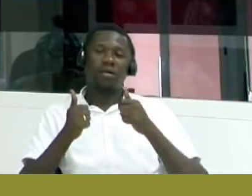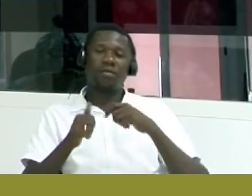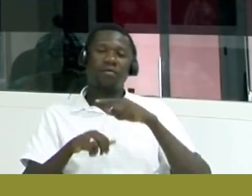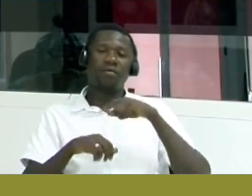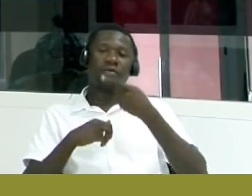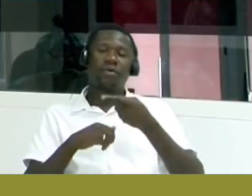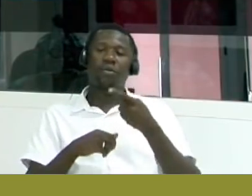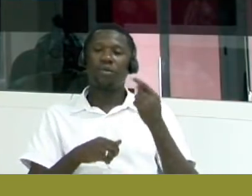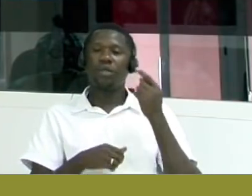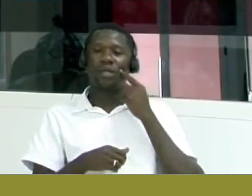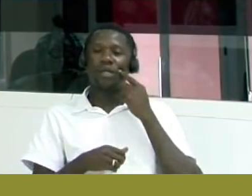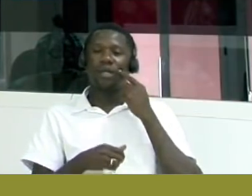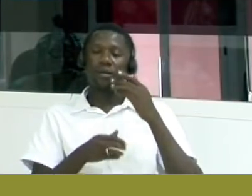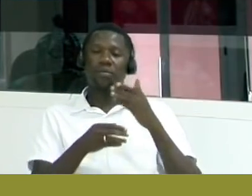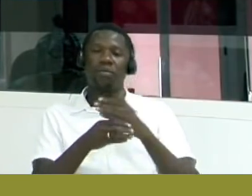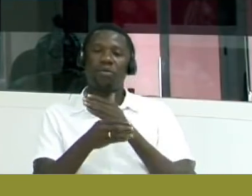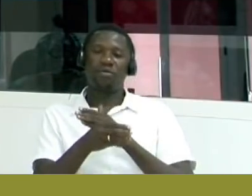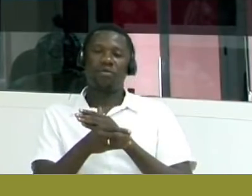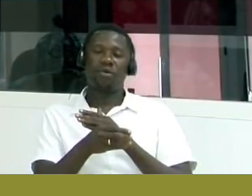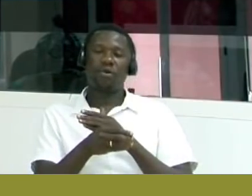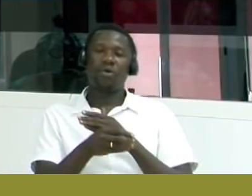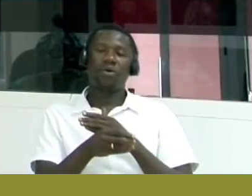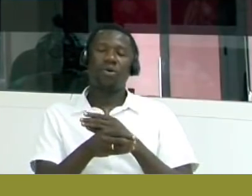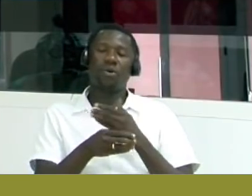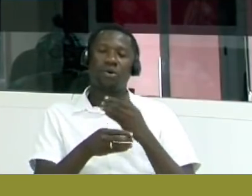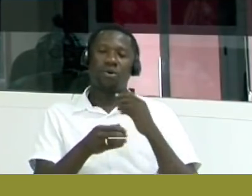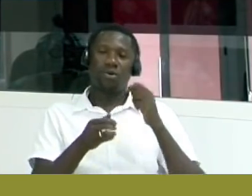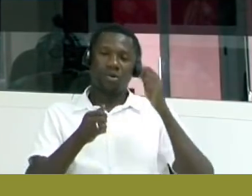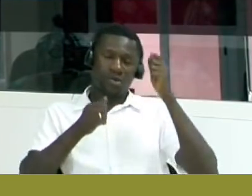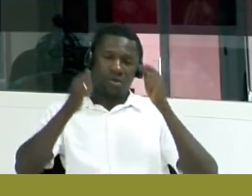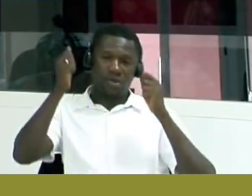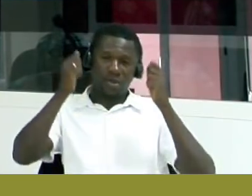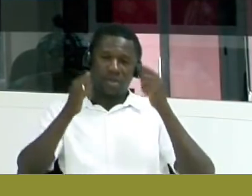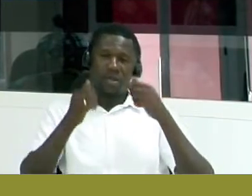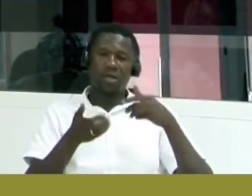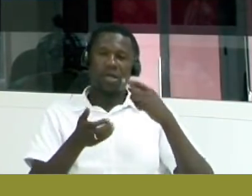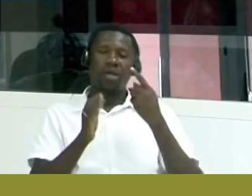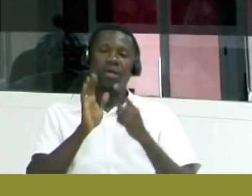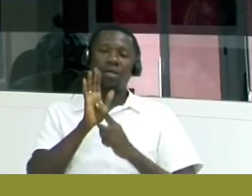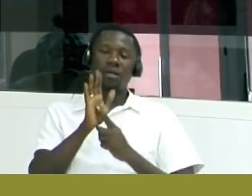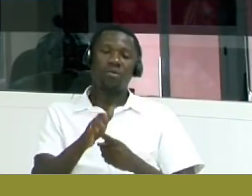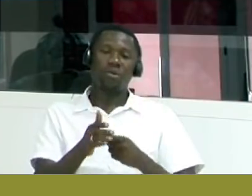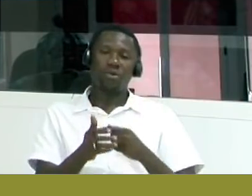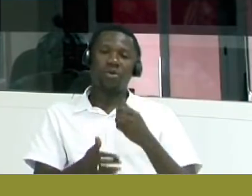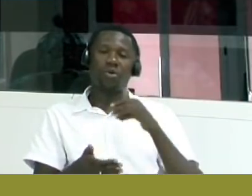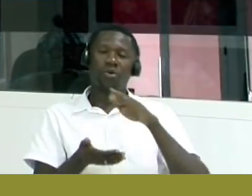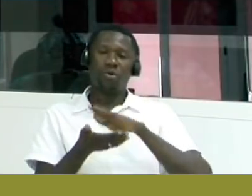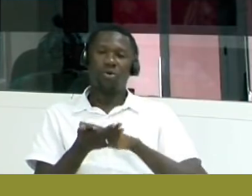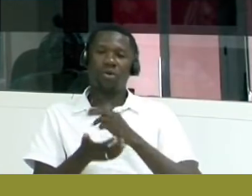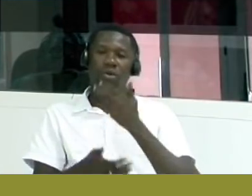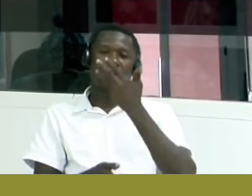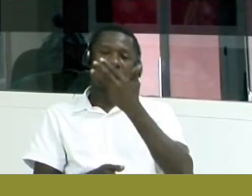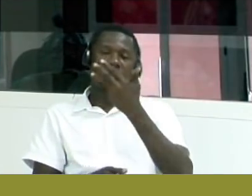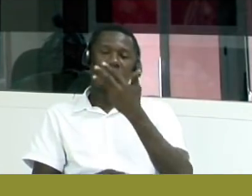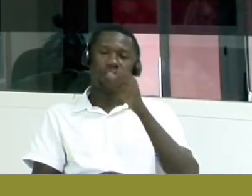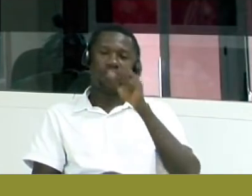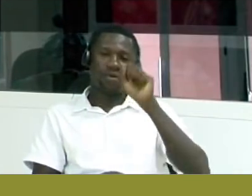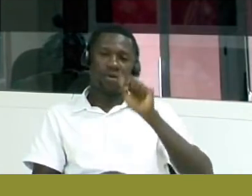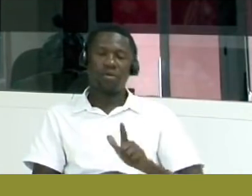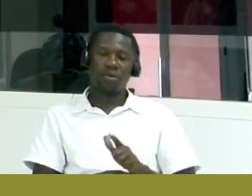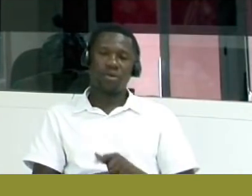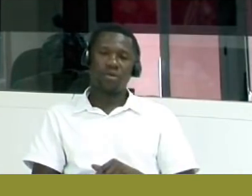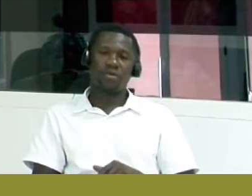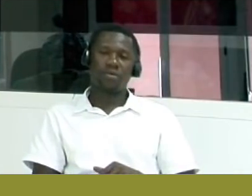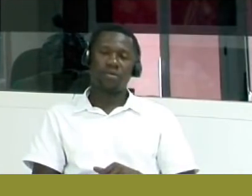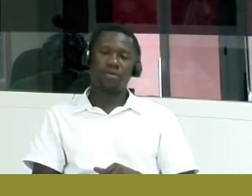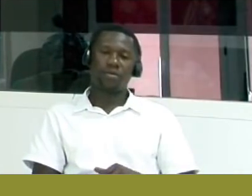day before the demonstration on the 9th of April onwards. Oh yes, I